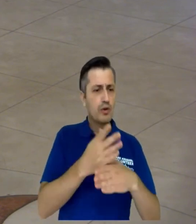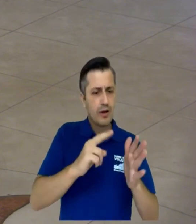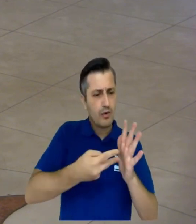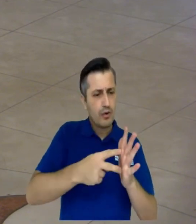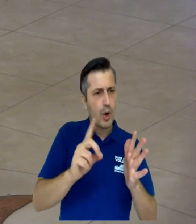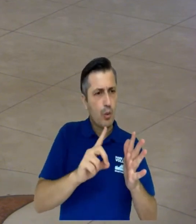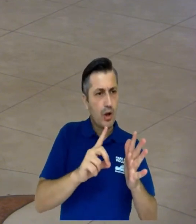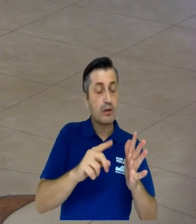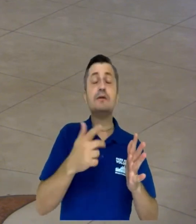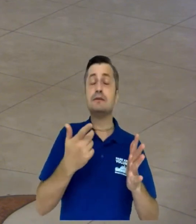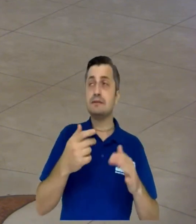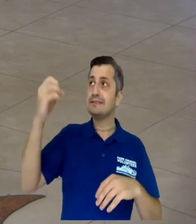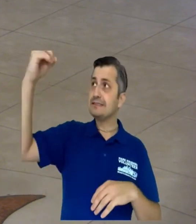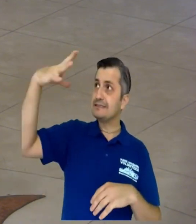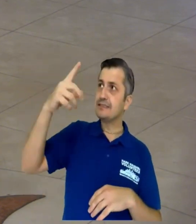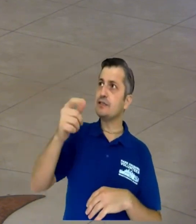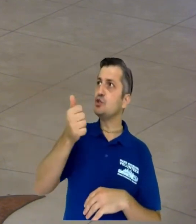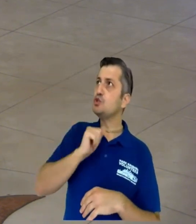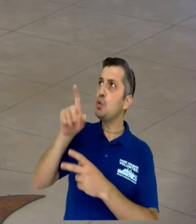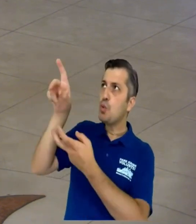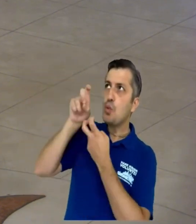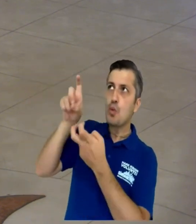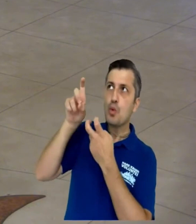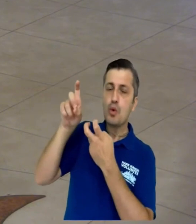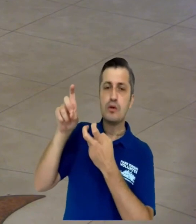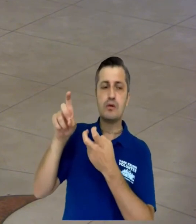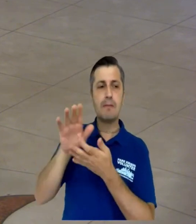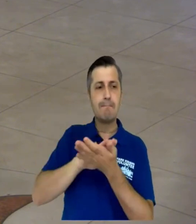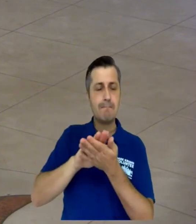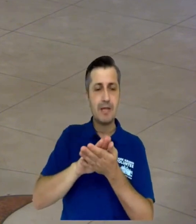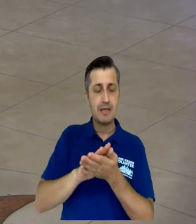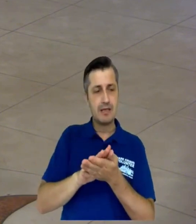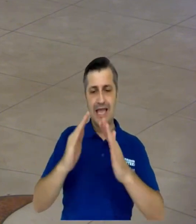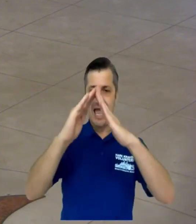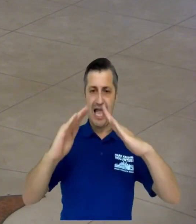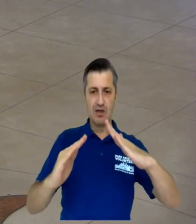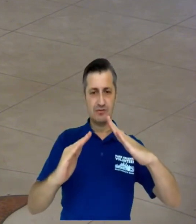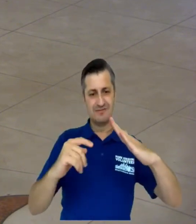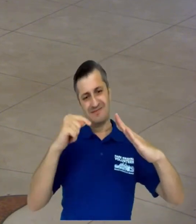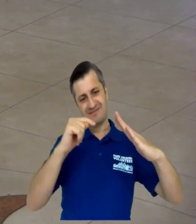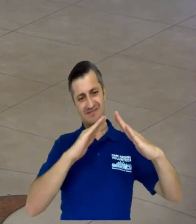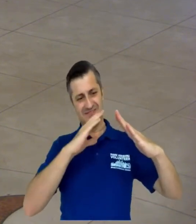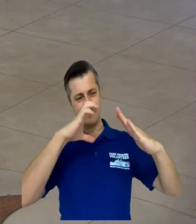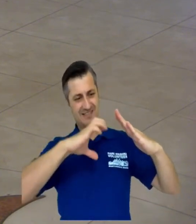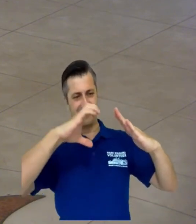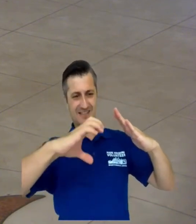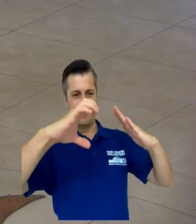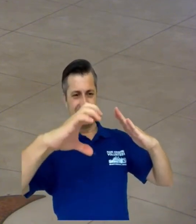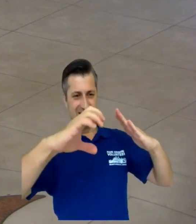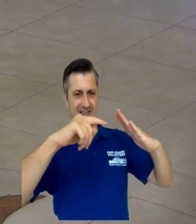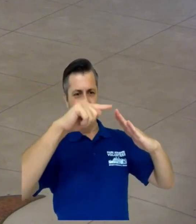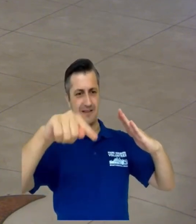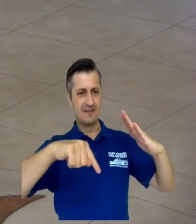solar panels, right? All good, right? Because the solar panels attracts the light and the heat from the sun,